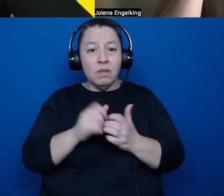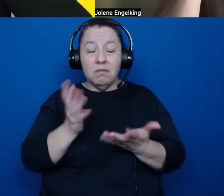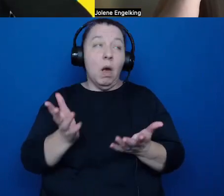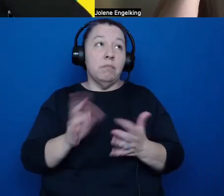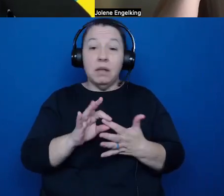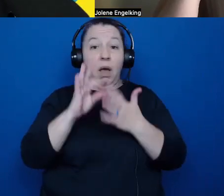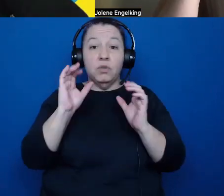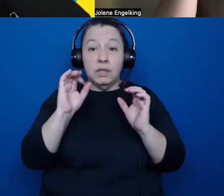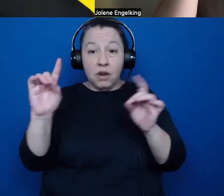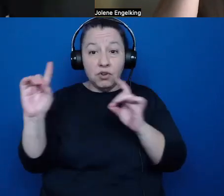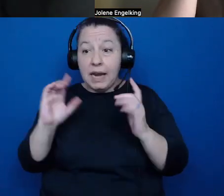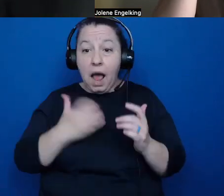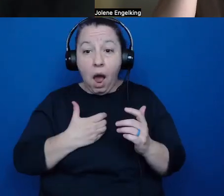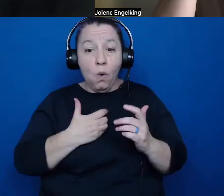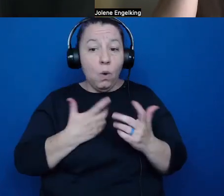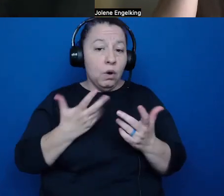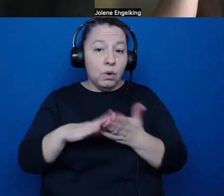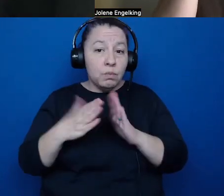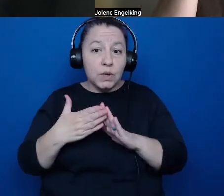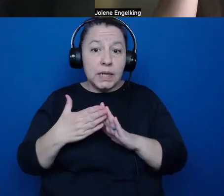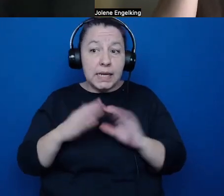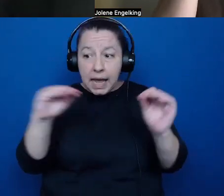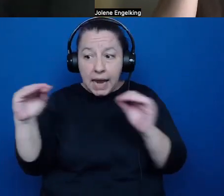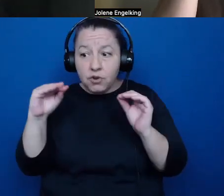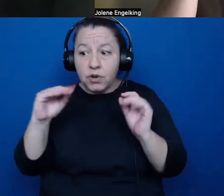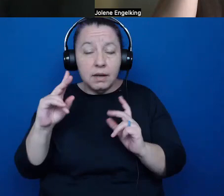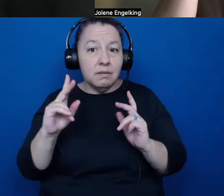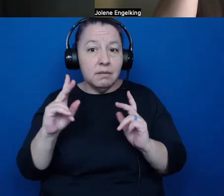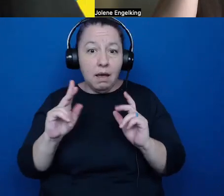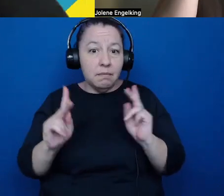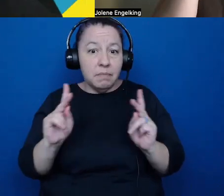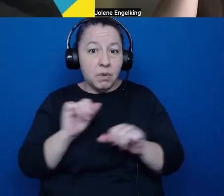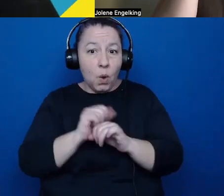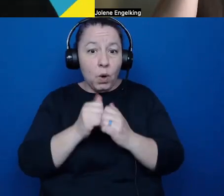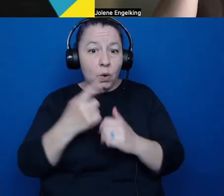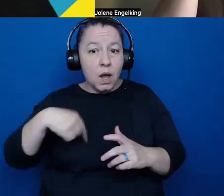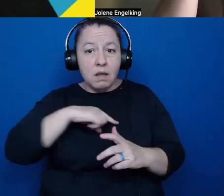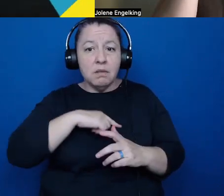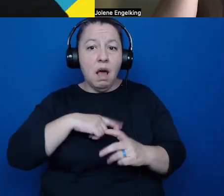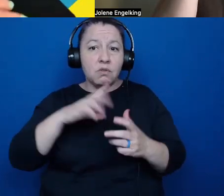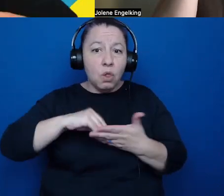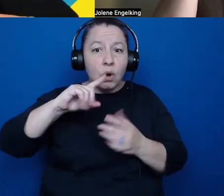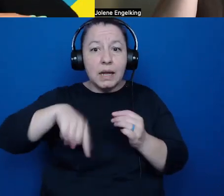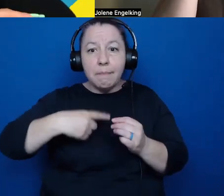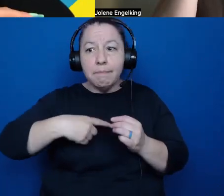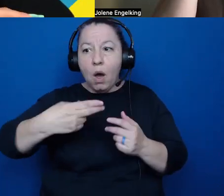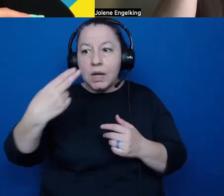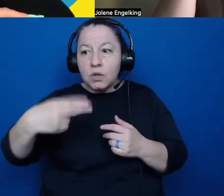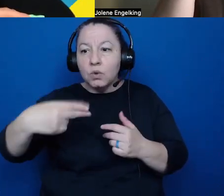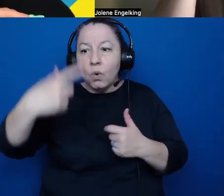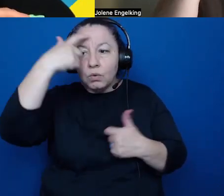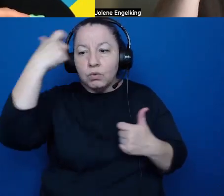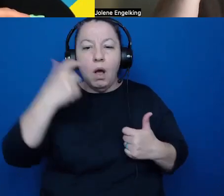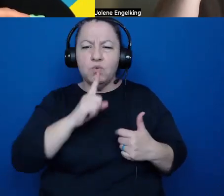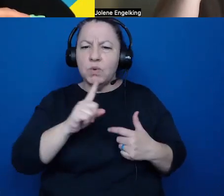our communities, and educating people that work in this, everyone, about the historical trauma and what has happened, and really